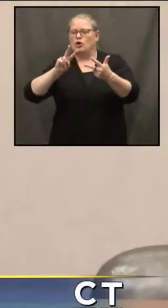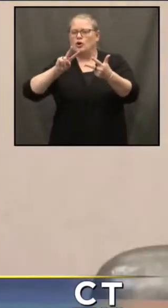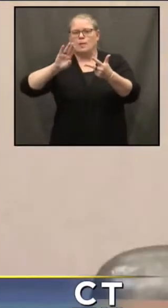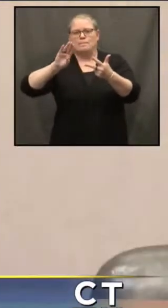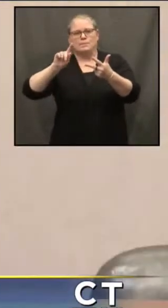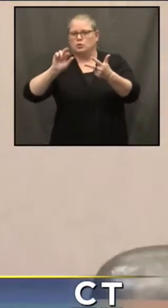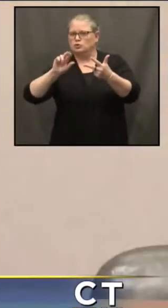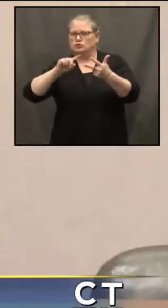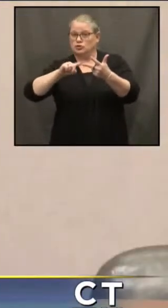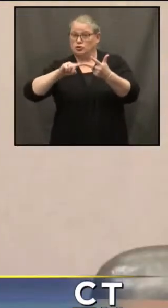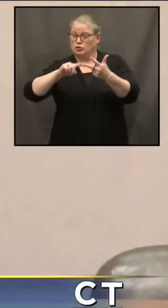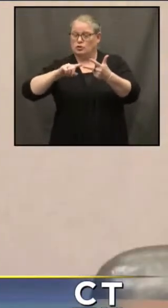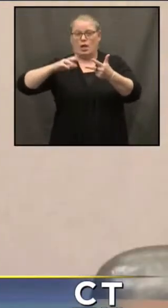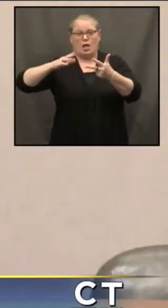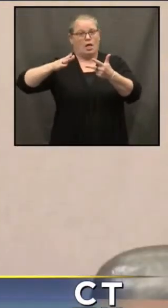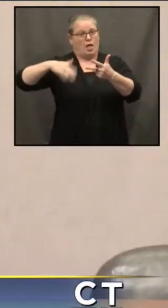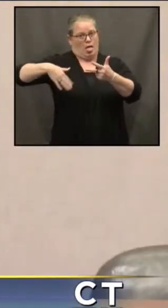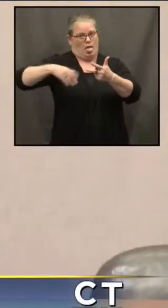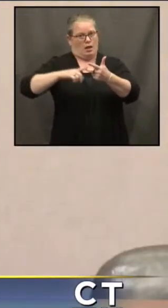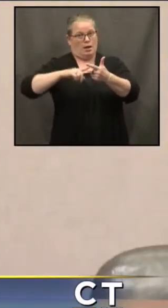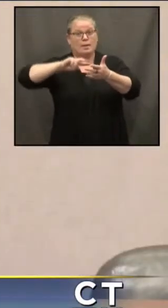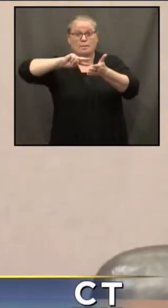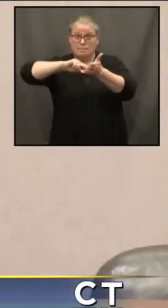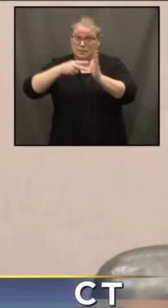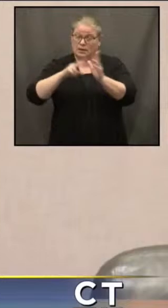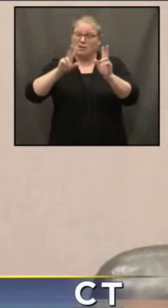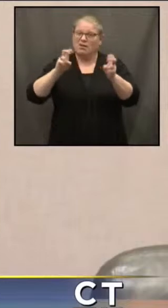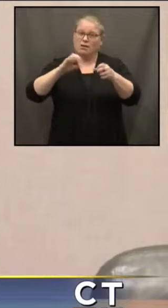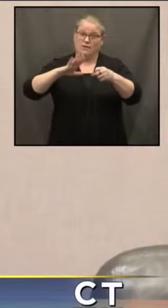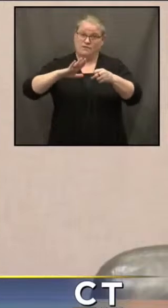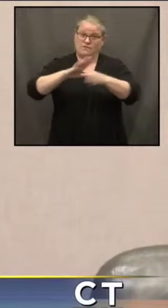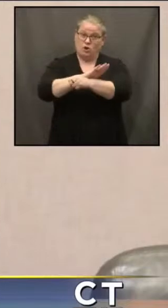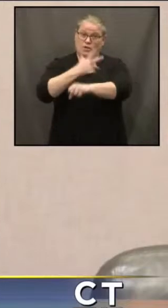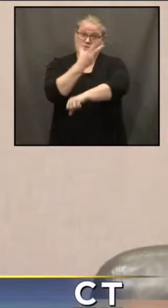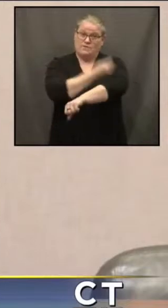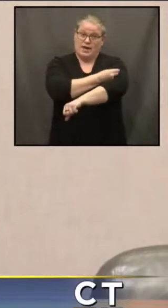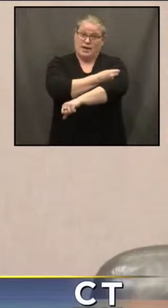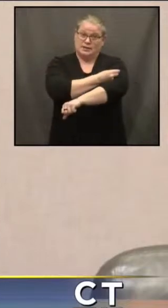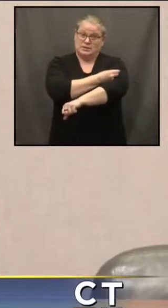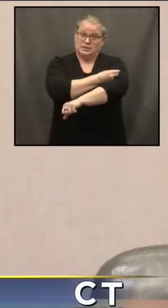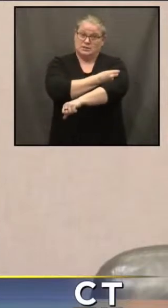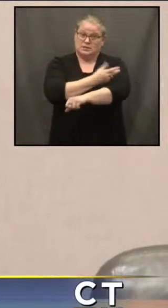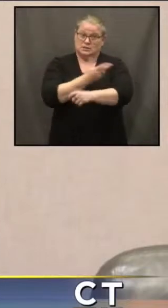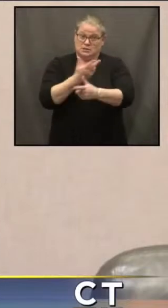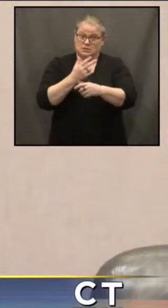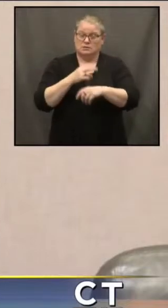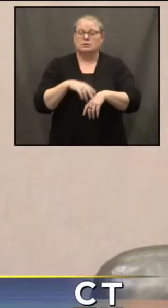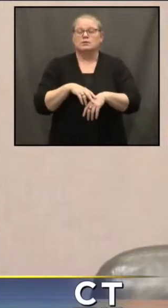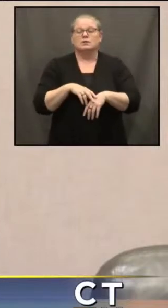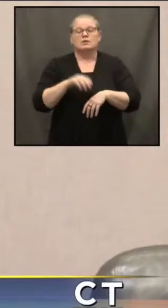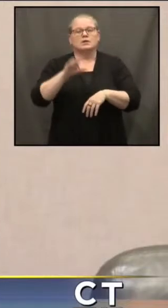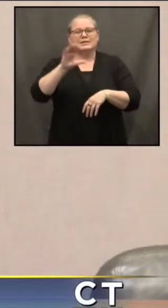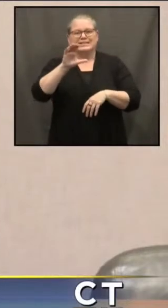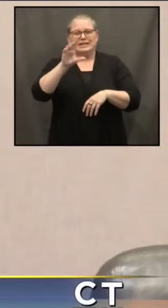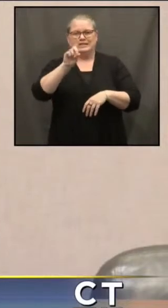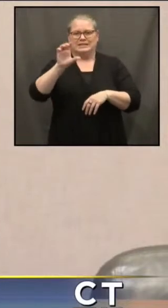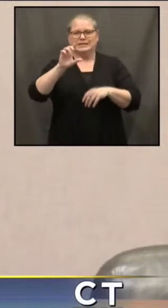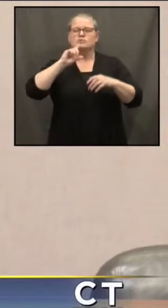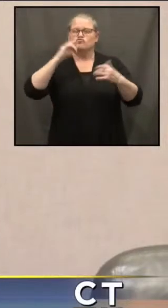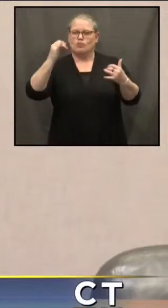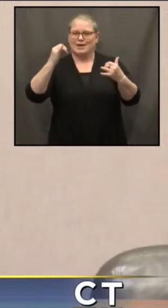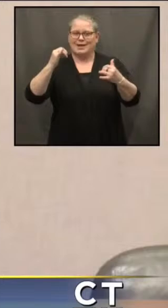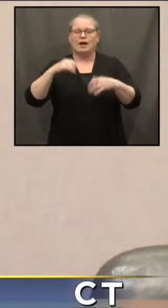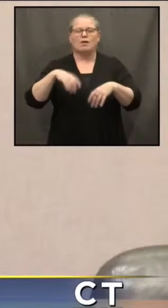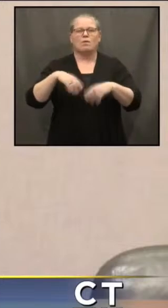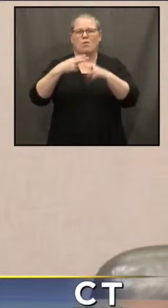Current guidance from the CDC is that 2 shots is fully vaccinated. Now, this may change. As we know, and we've